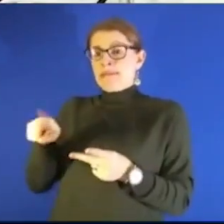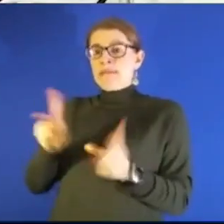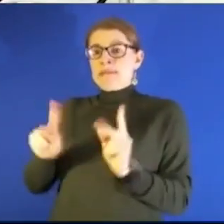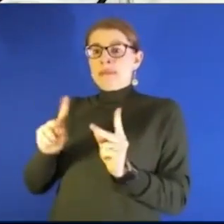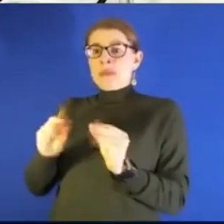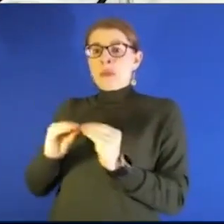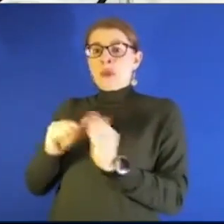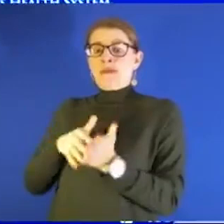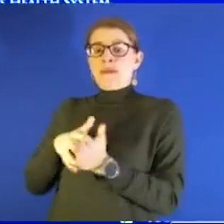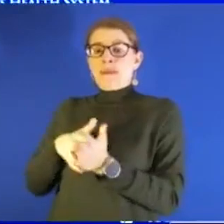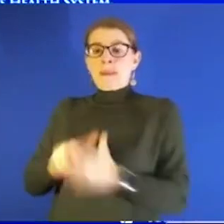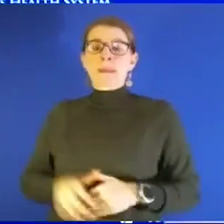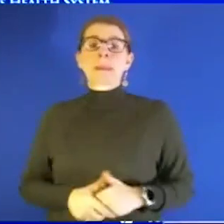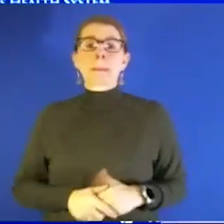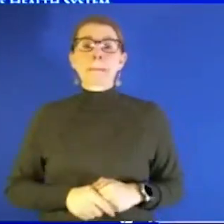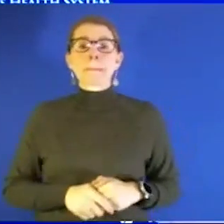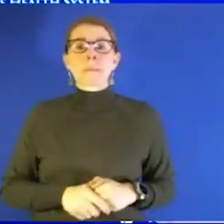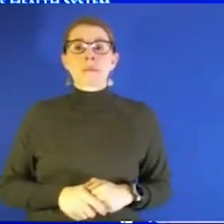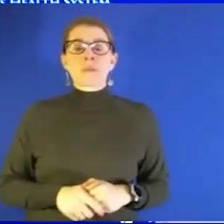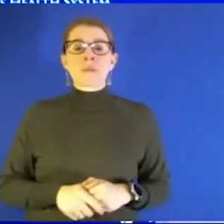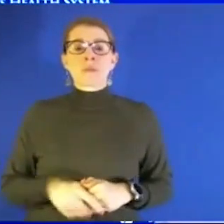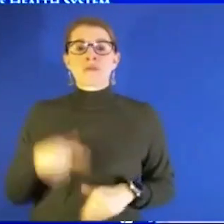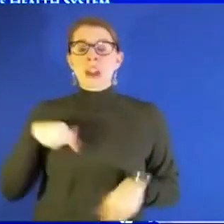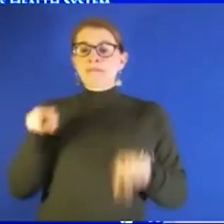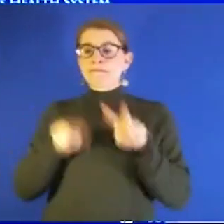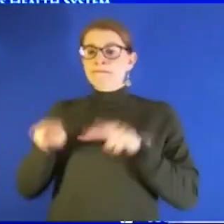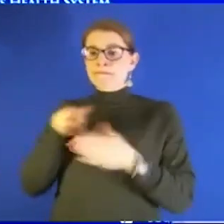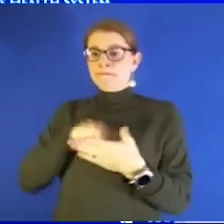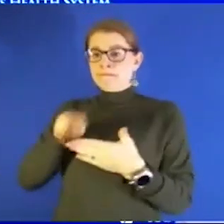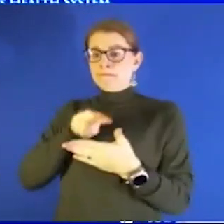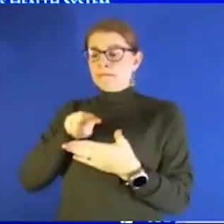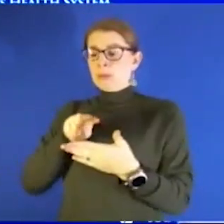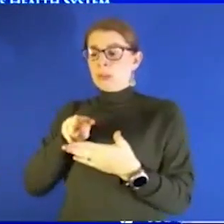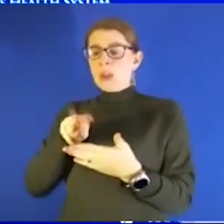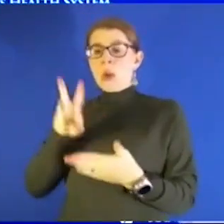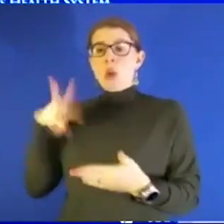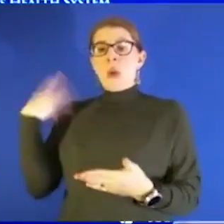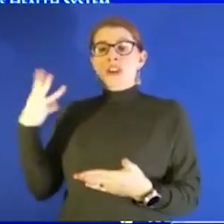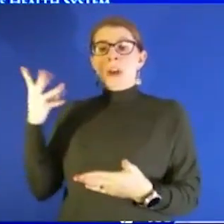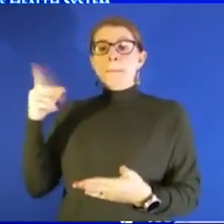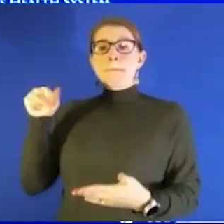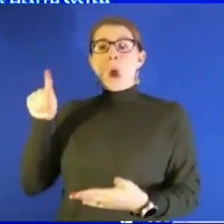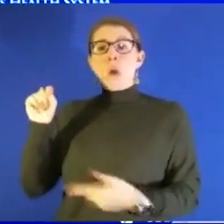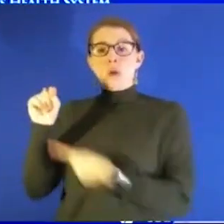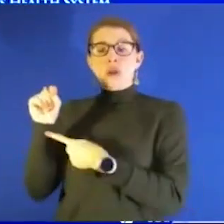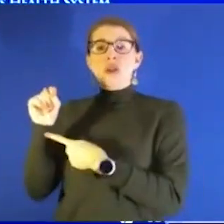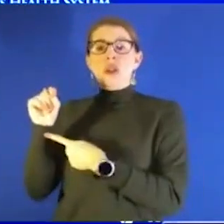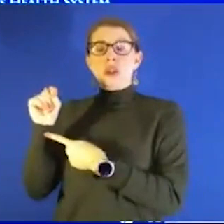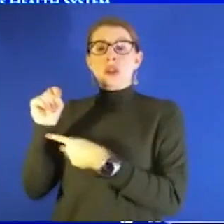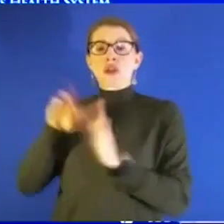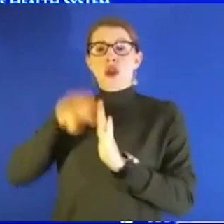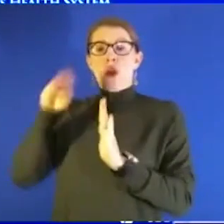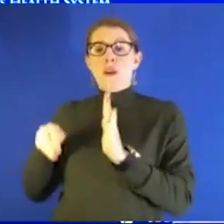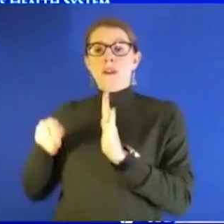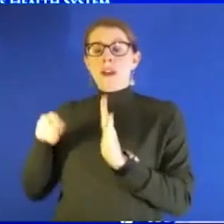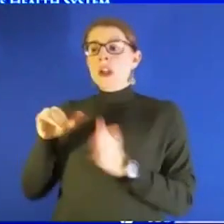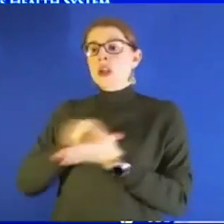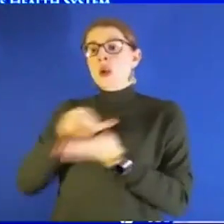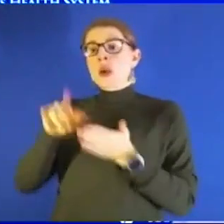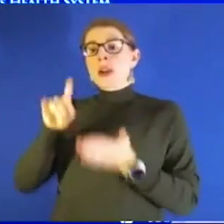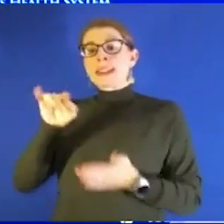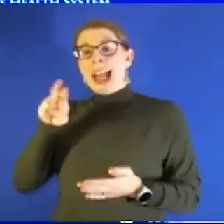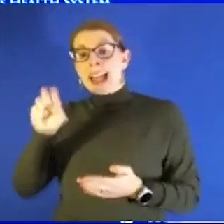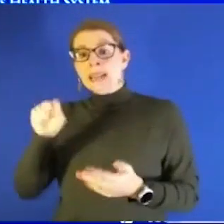about curves, I look at the Washington Post curve a lot, and I know you do as well New York Times or CDC. We have seen the